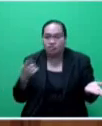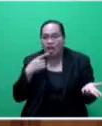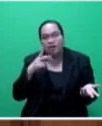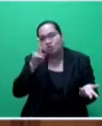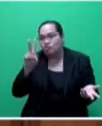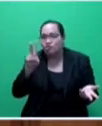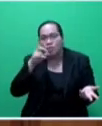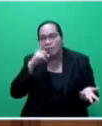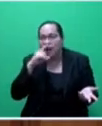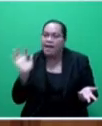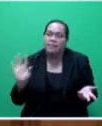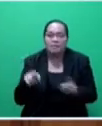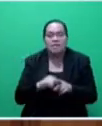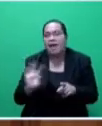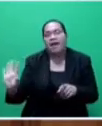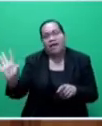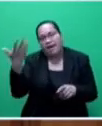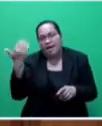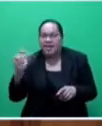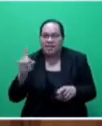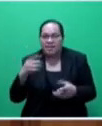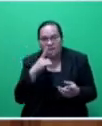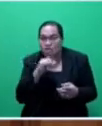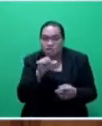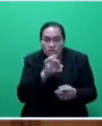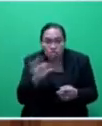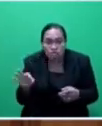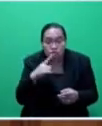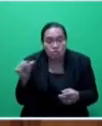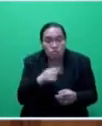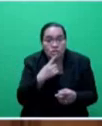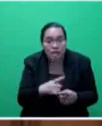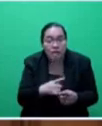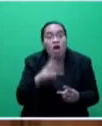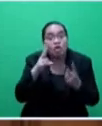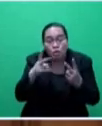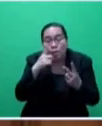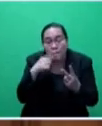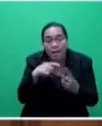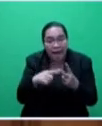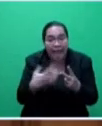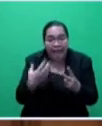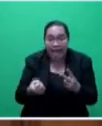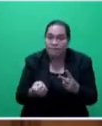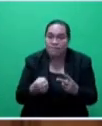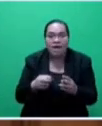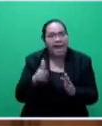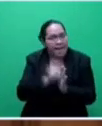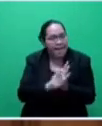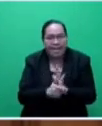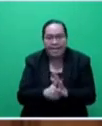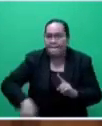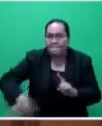people, which doesn't even say, it could have said 2 people with absolute legal background, or